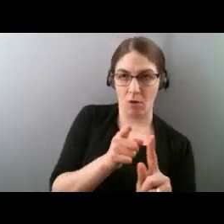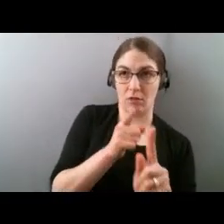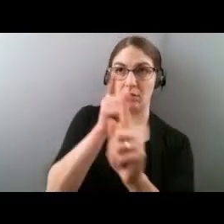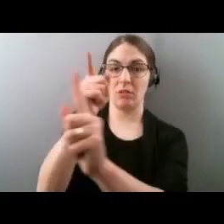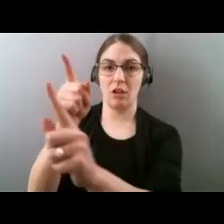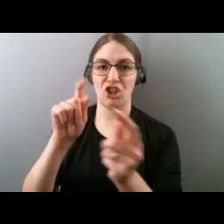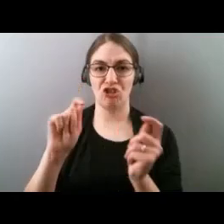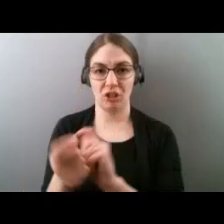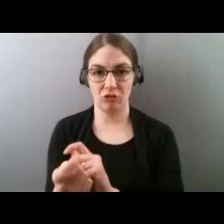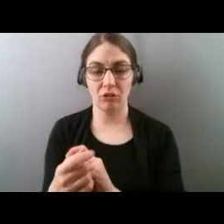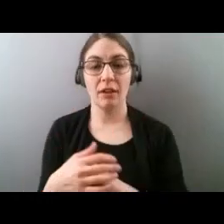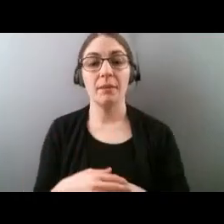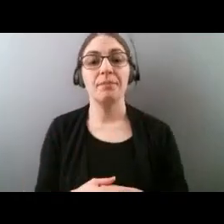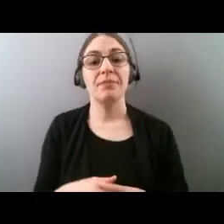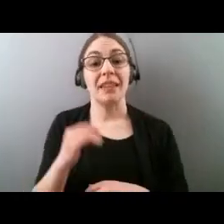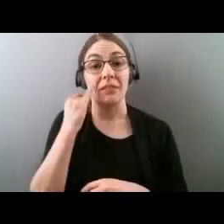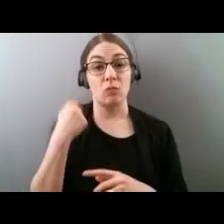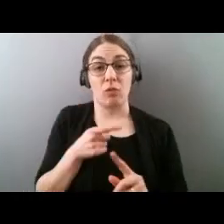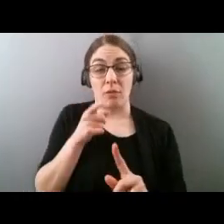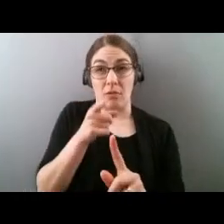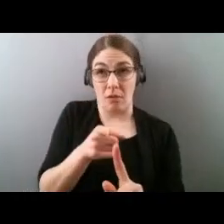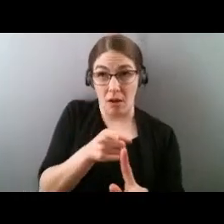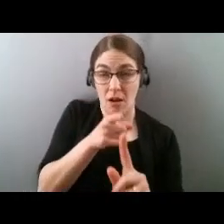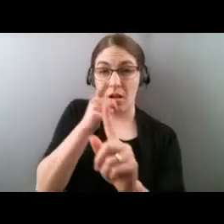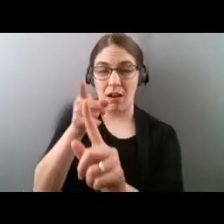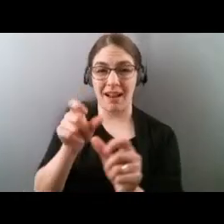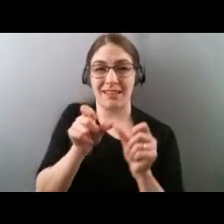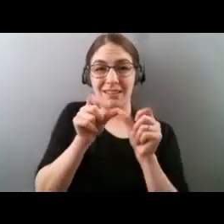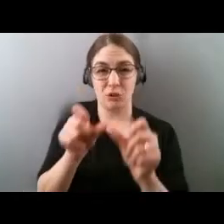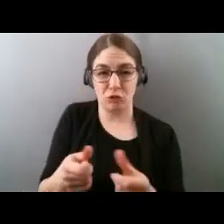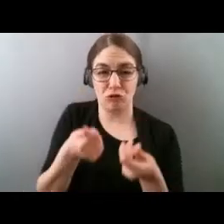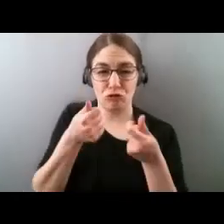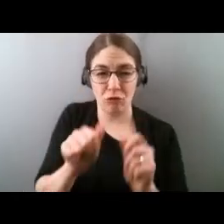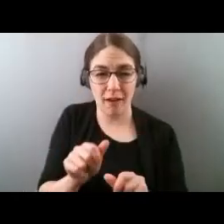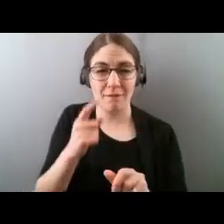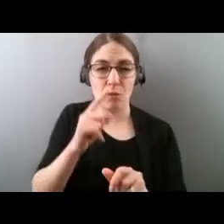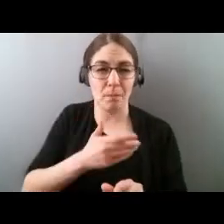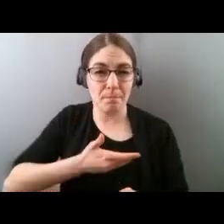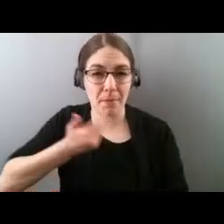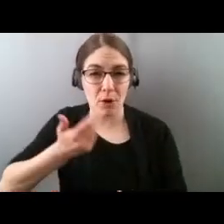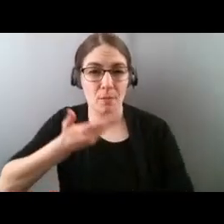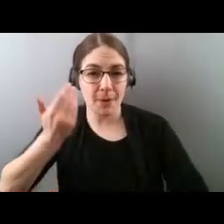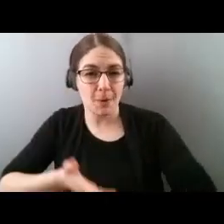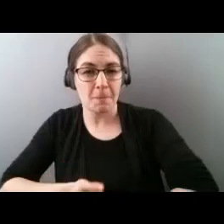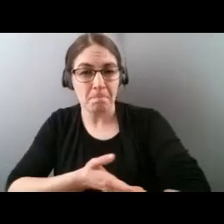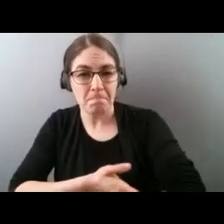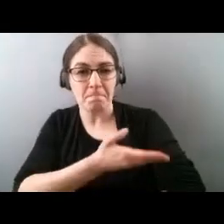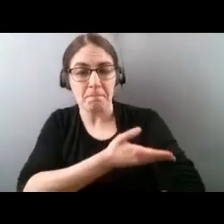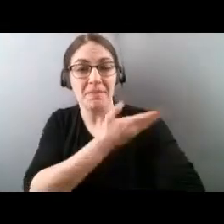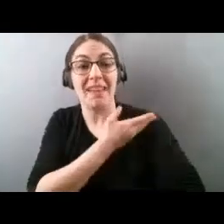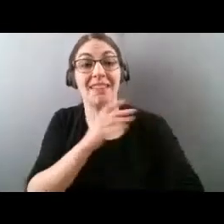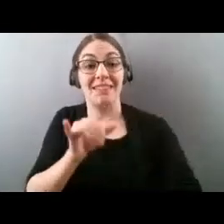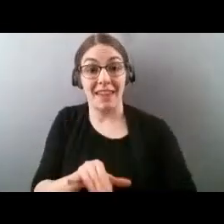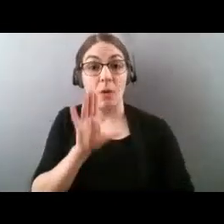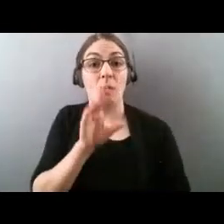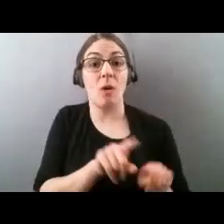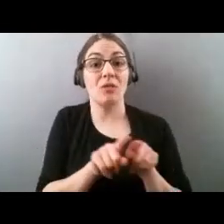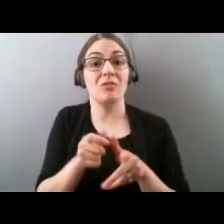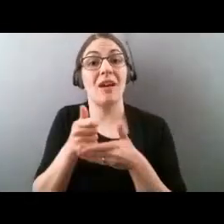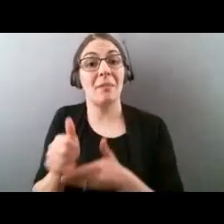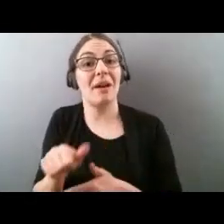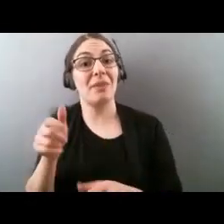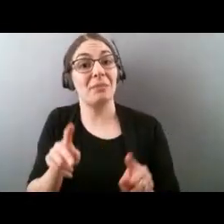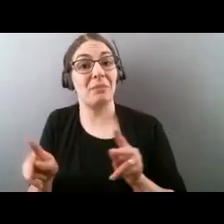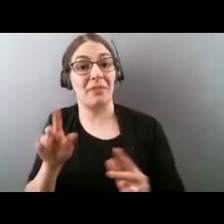the goalposts and we're continuing to strive to do better, that is helping other people who are benchmarking against